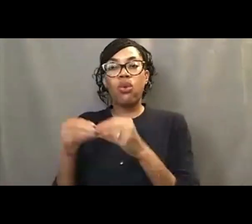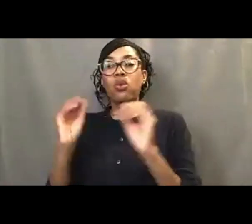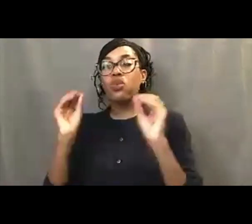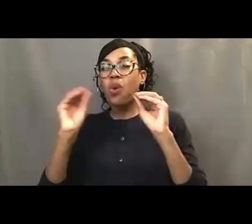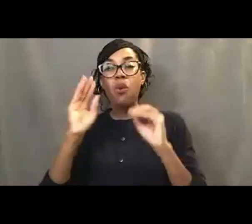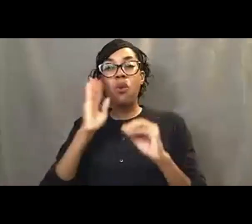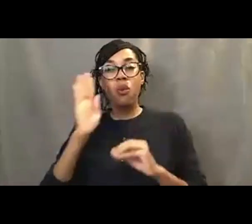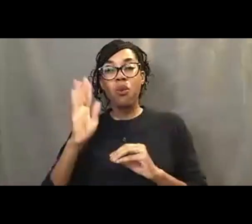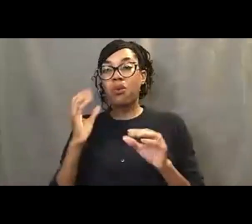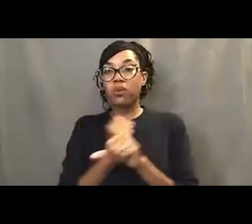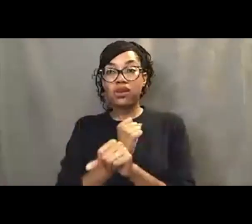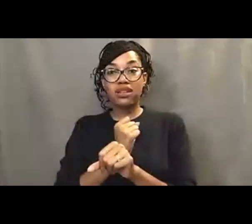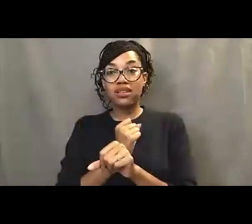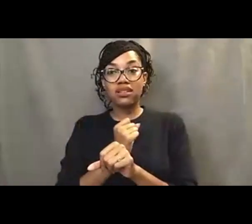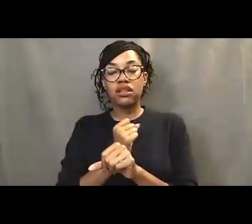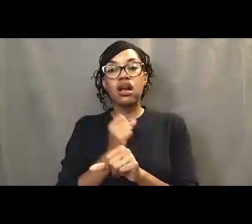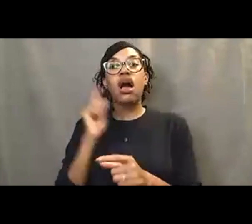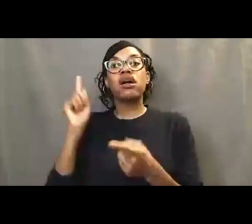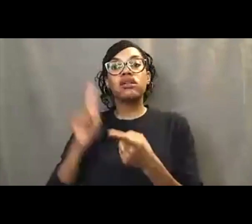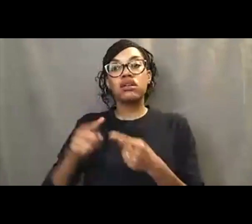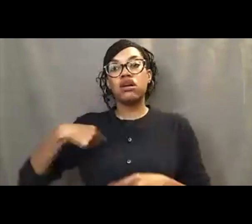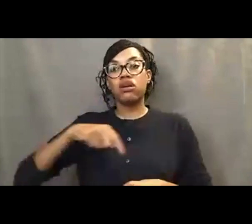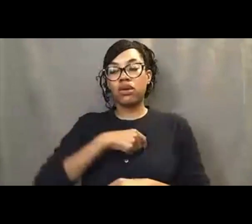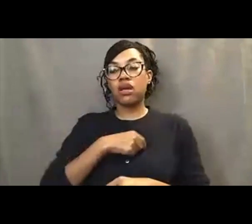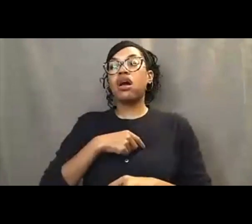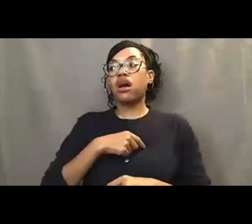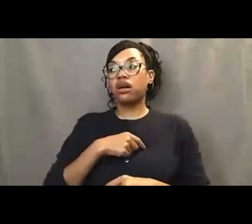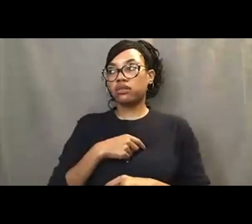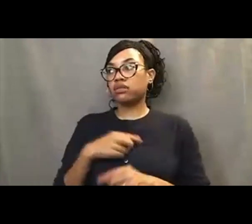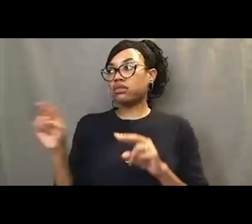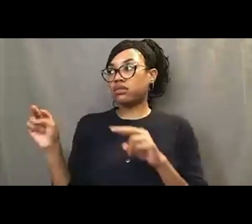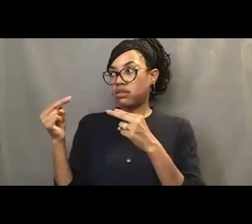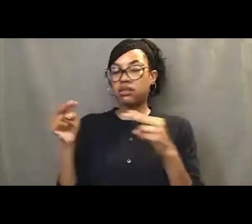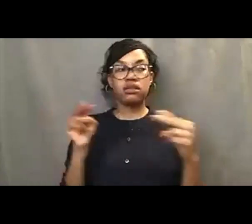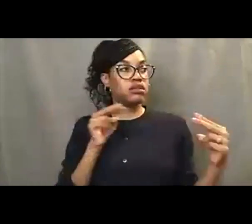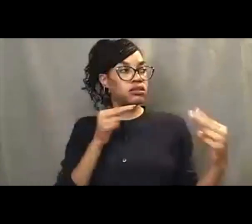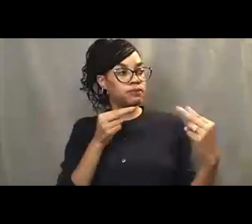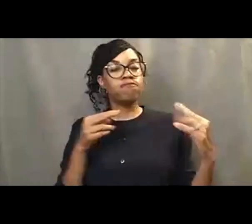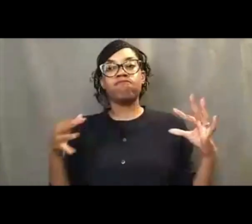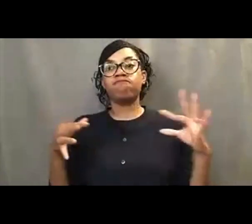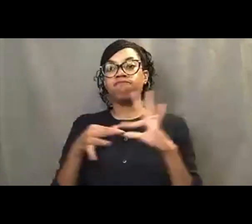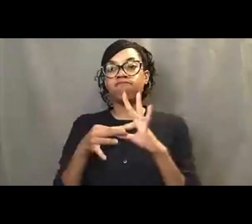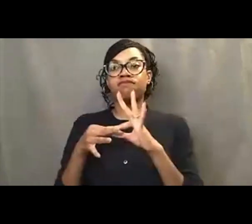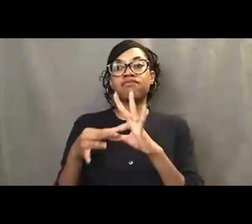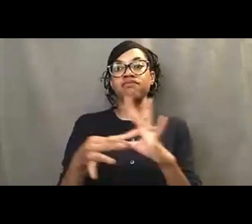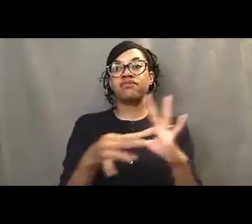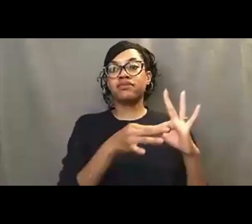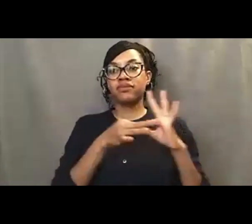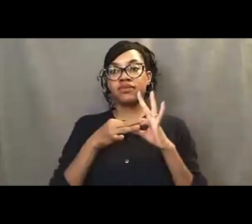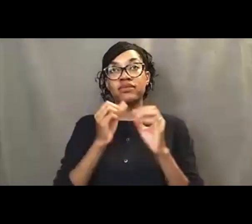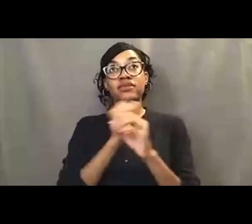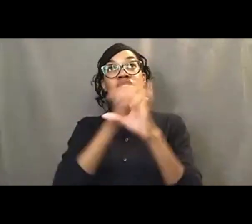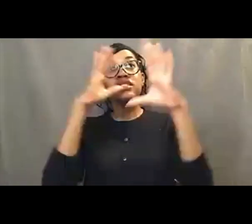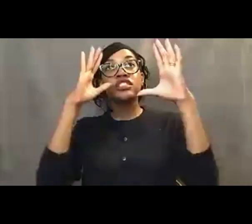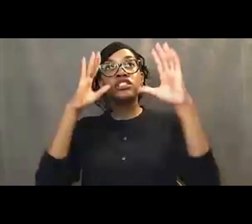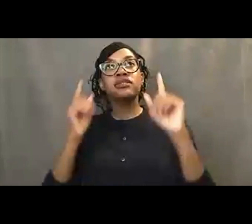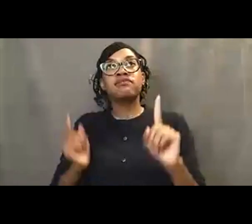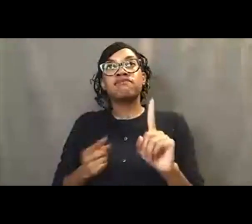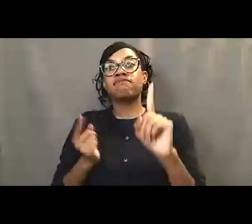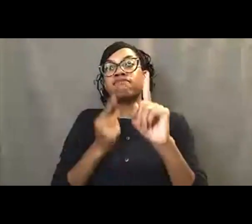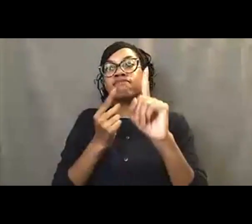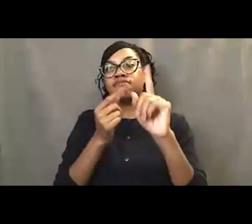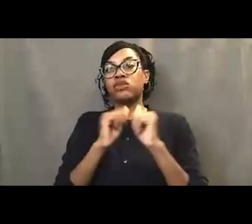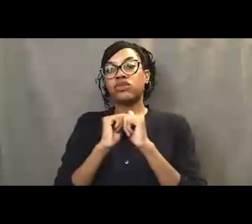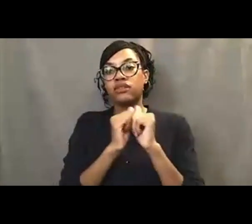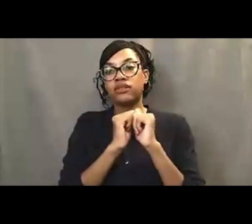we have a common vision that works together. The other thing is, we can't think of ourselves as separate